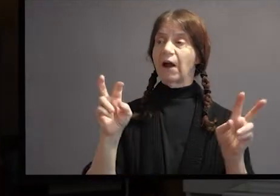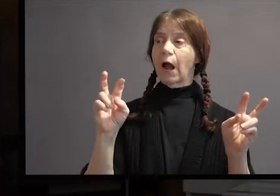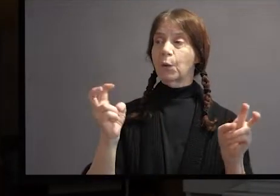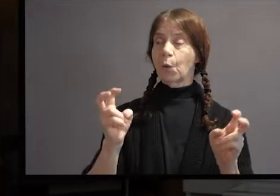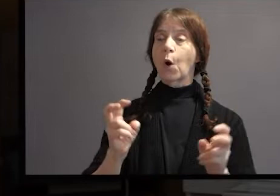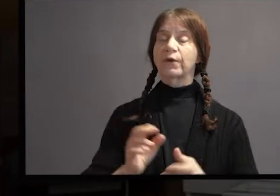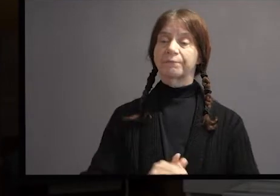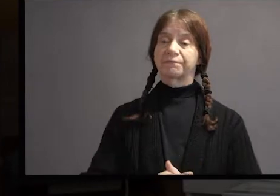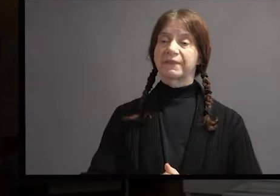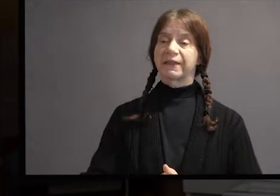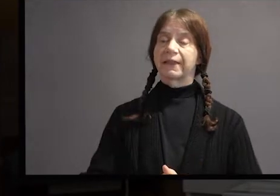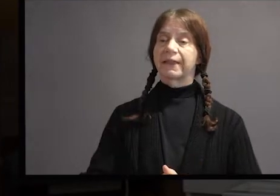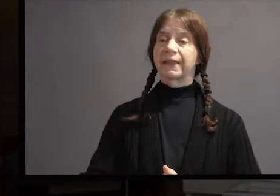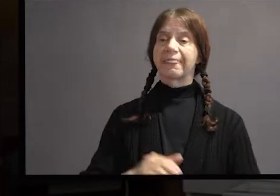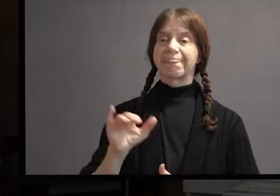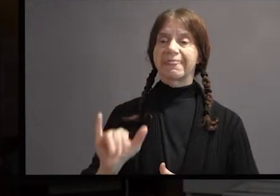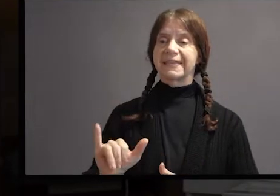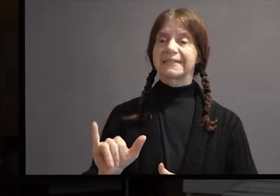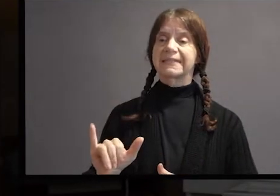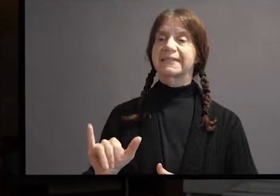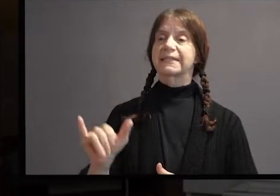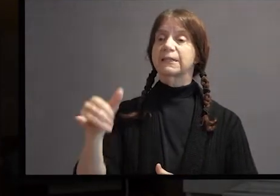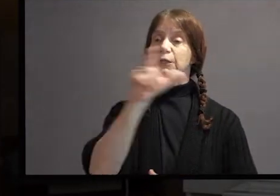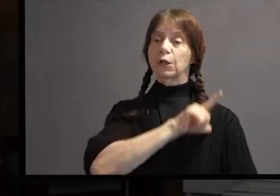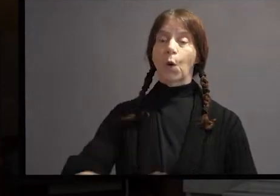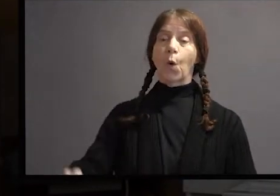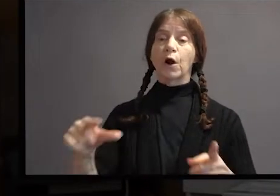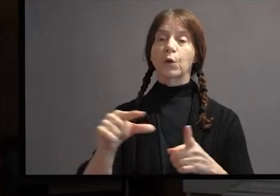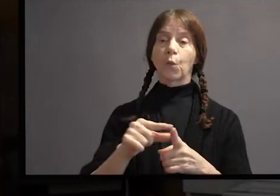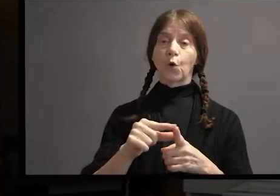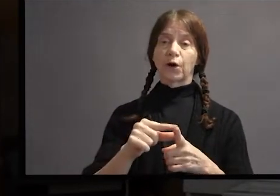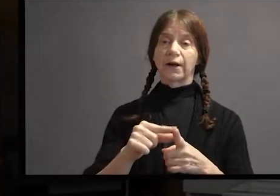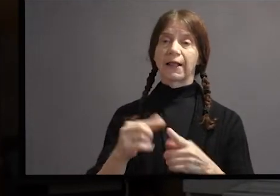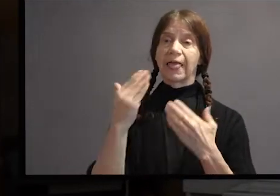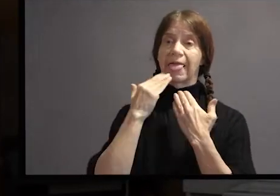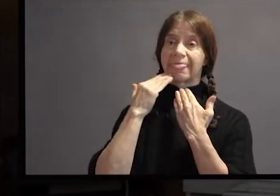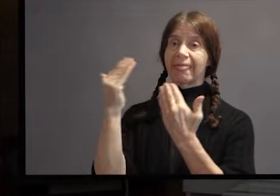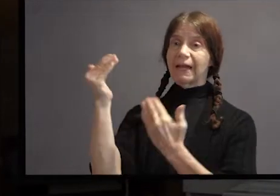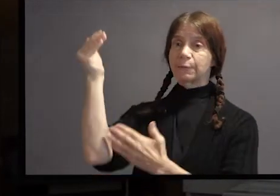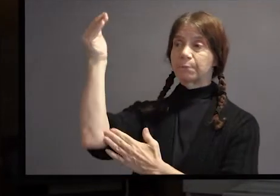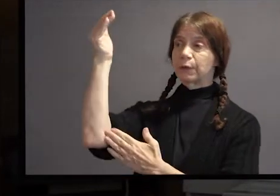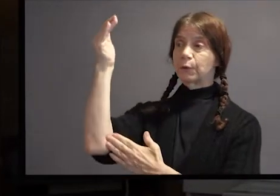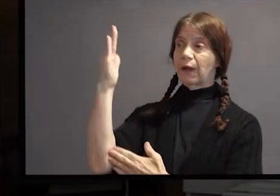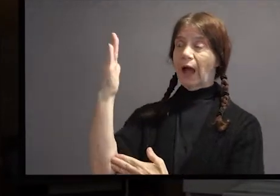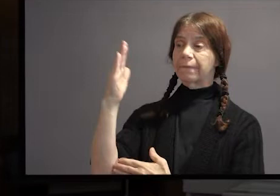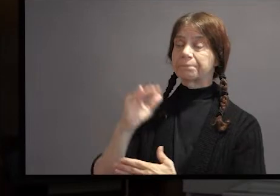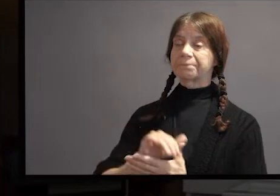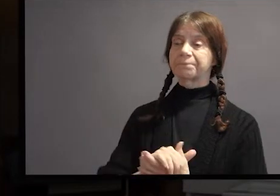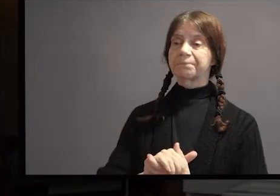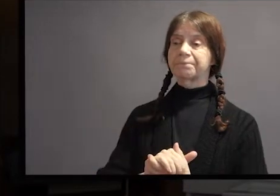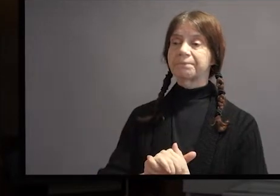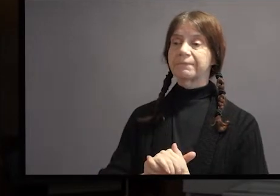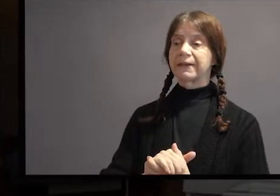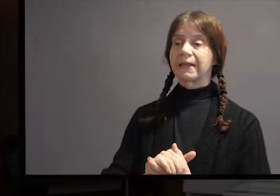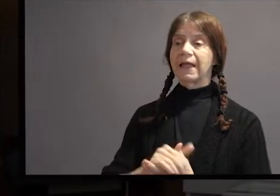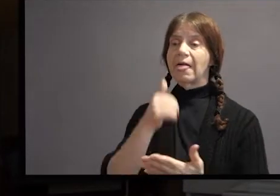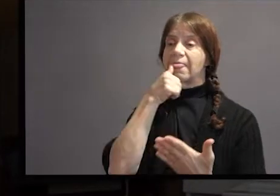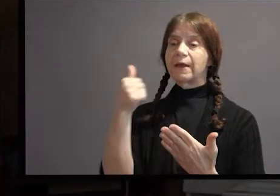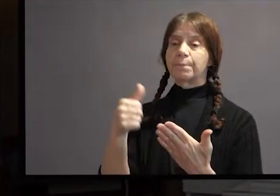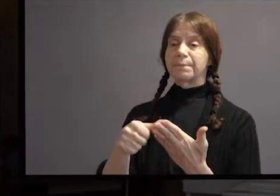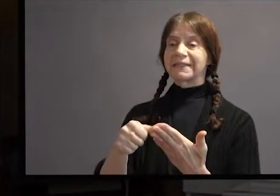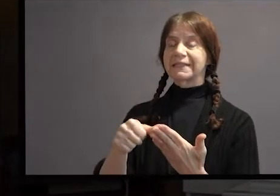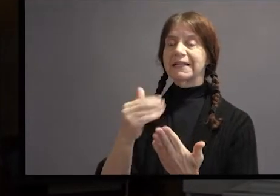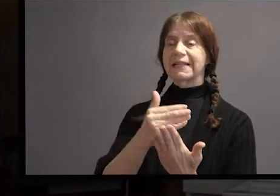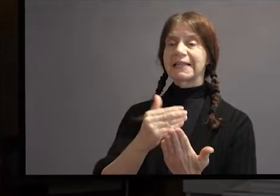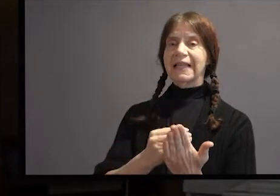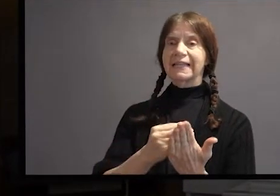receive." This is the word of the Lord. Thanks be to God. The epistle lesson